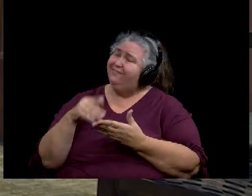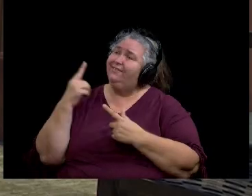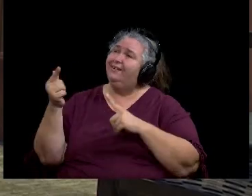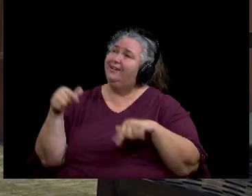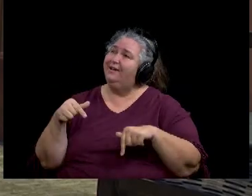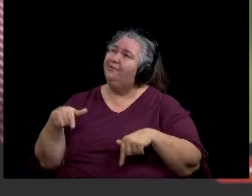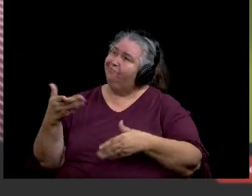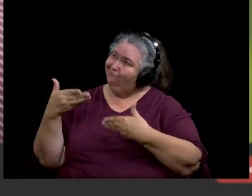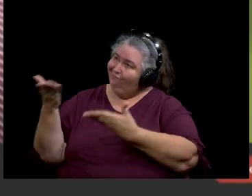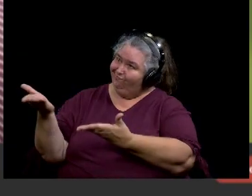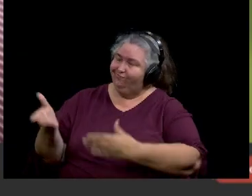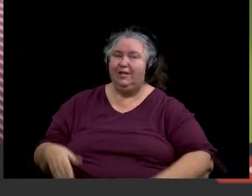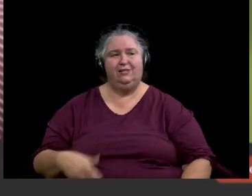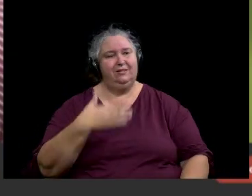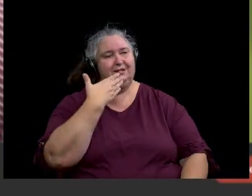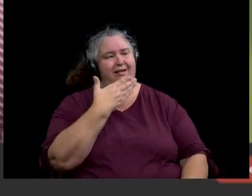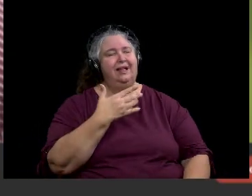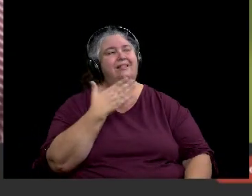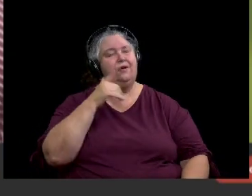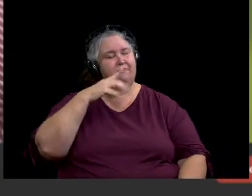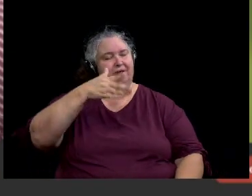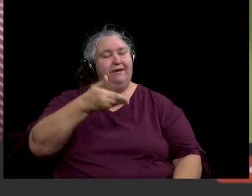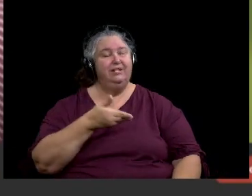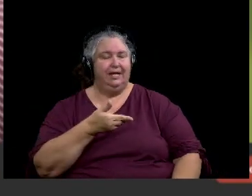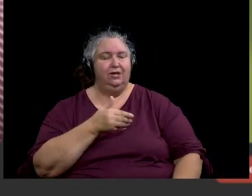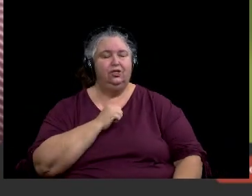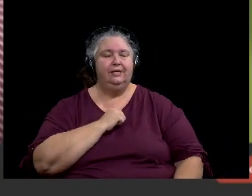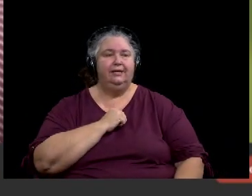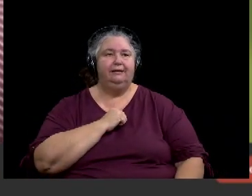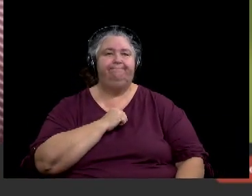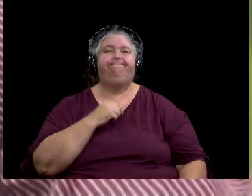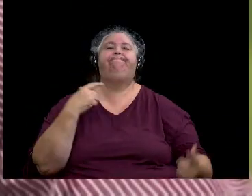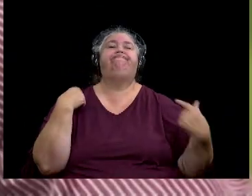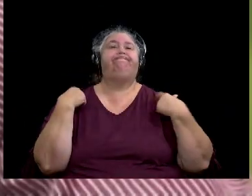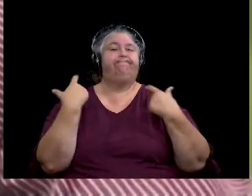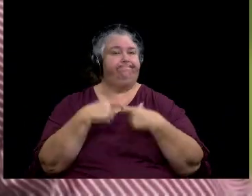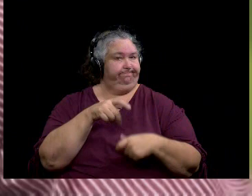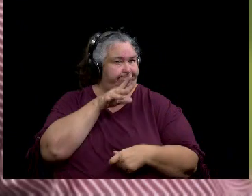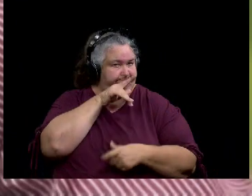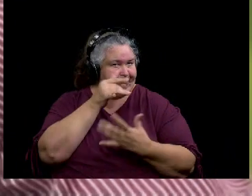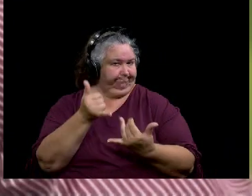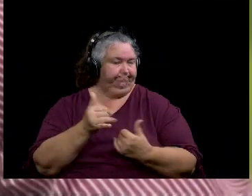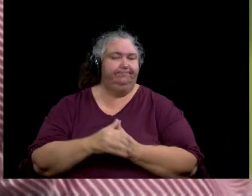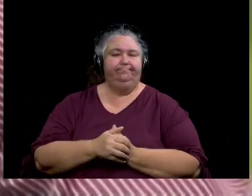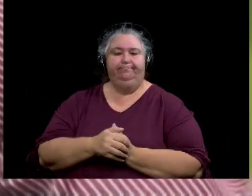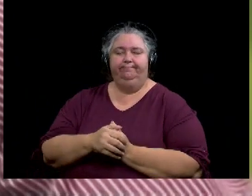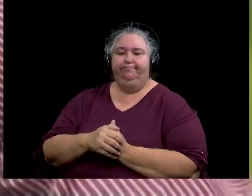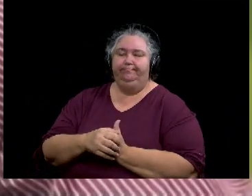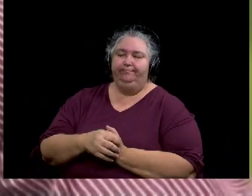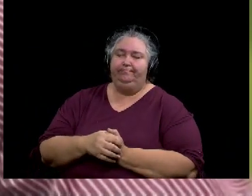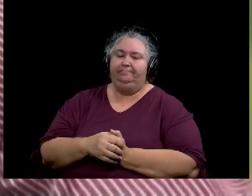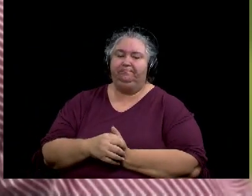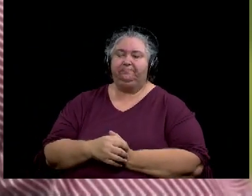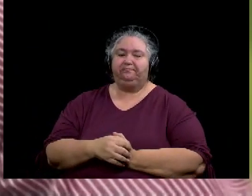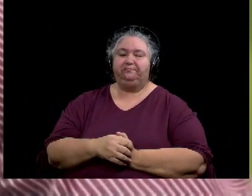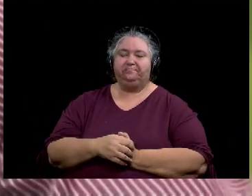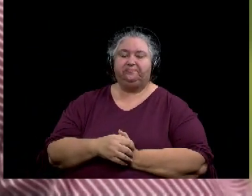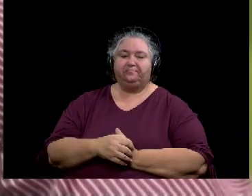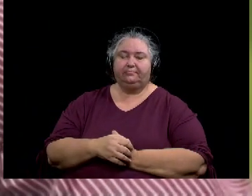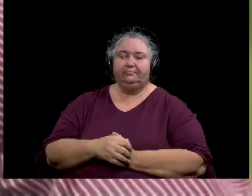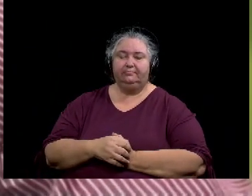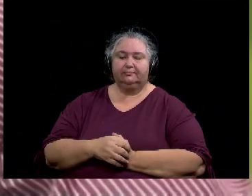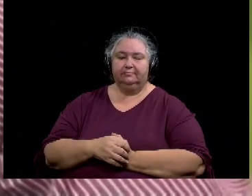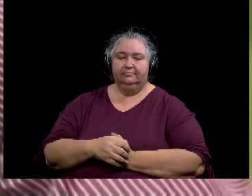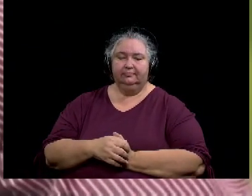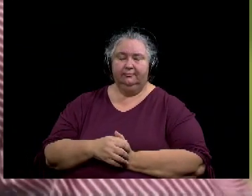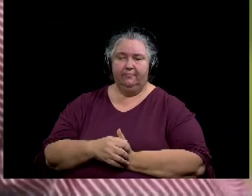Good afternoon, Larry. Thank you so much for the invitation. Para ayudar a nuestros ciudadanos que hablan español a saber lo que se dice durante esta conferencia